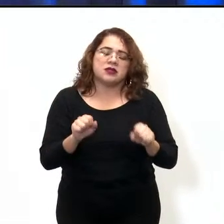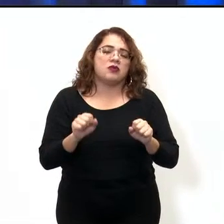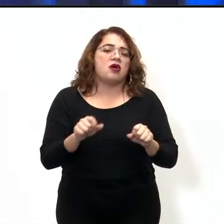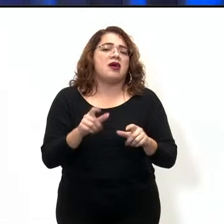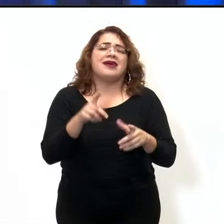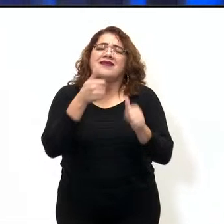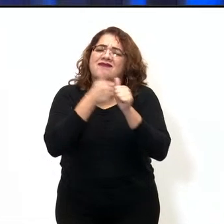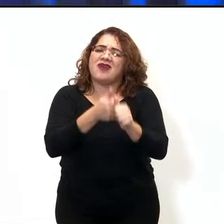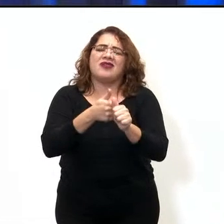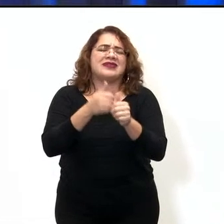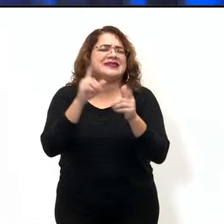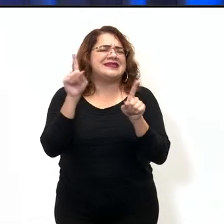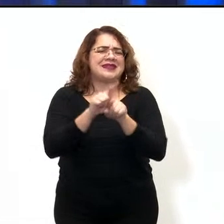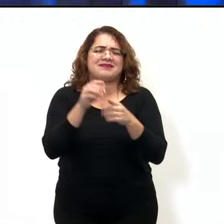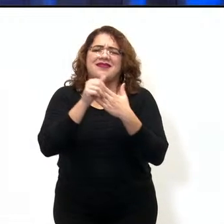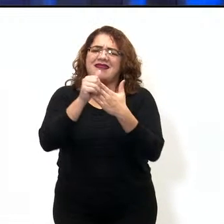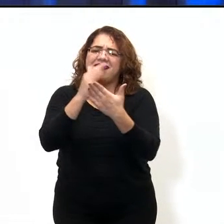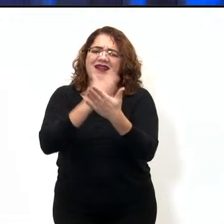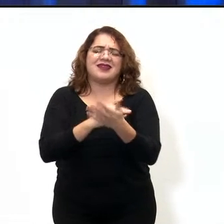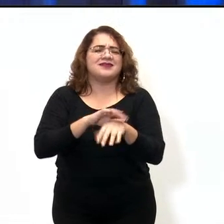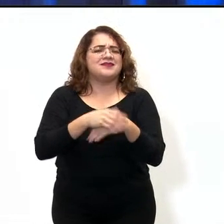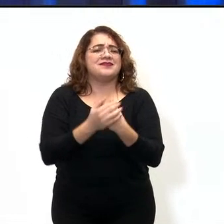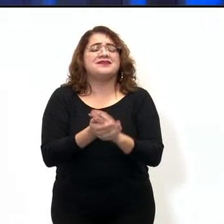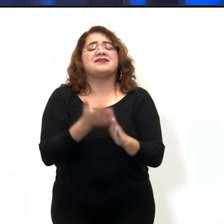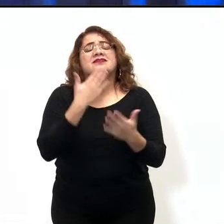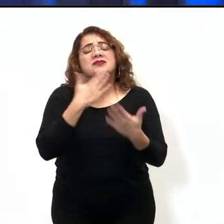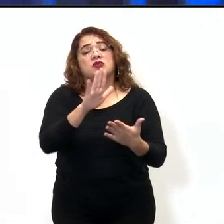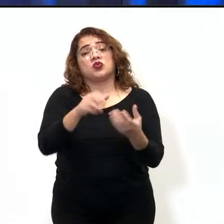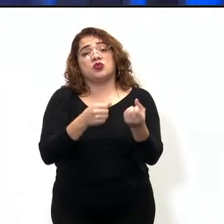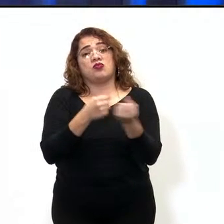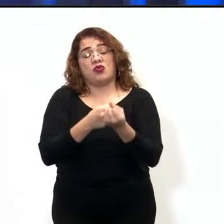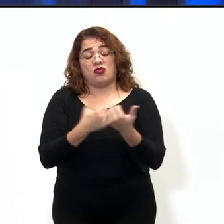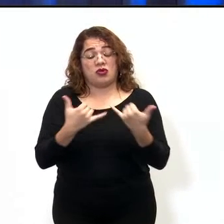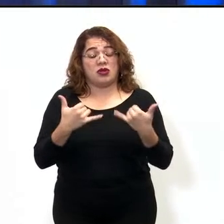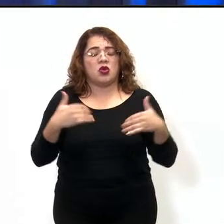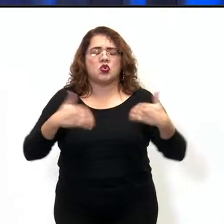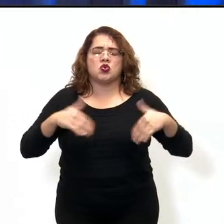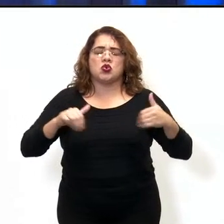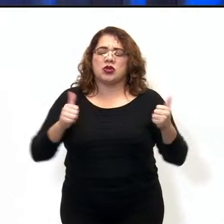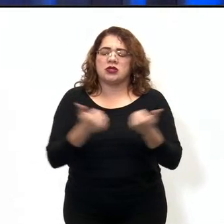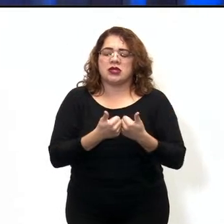and thank you for your support through this difficult time, and with that, I'm going to turn it back to the mayor.